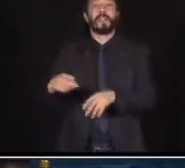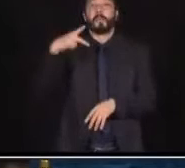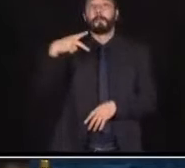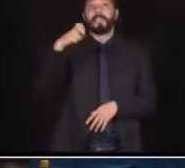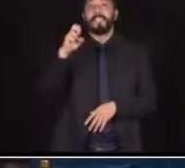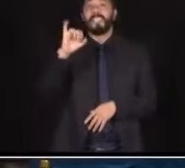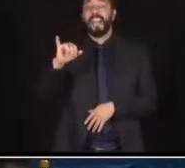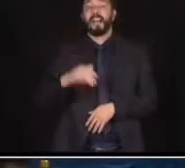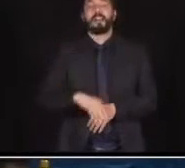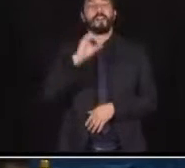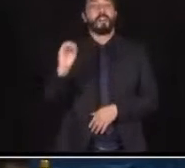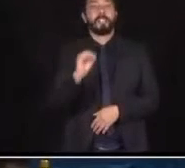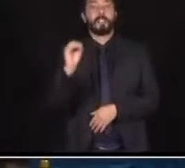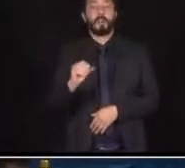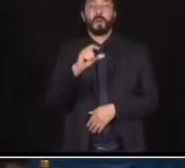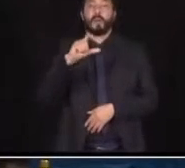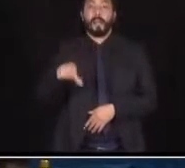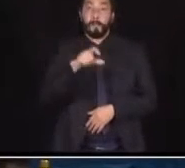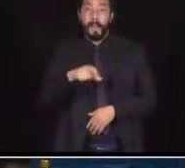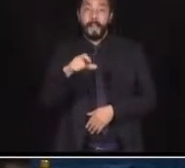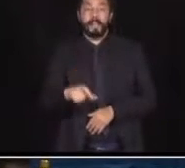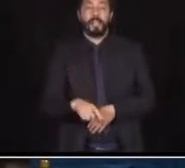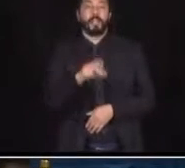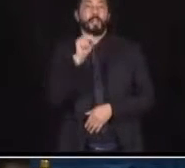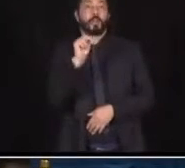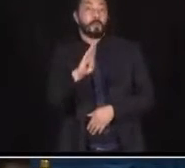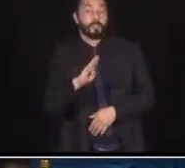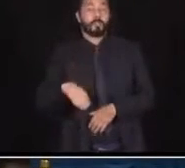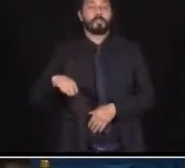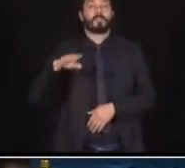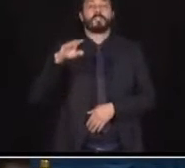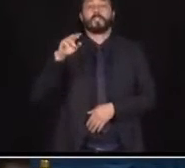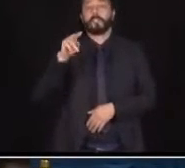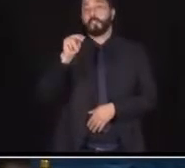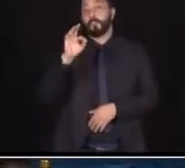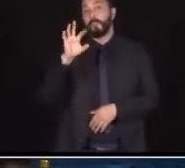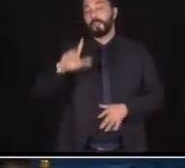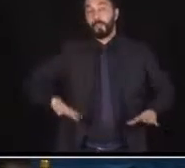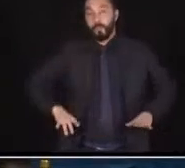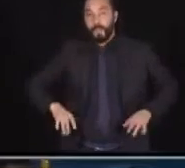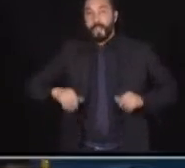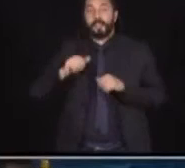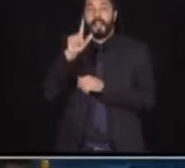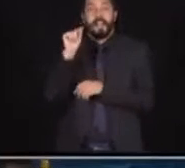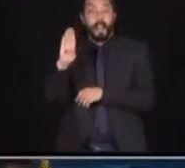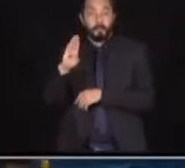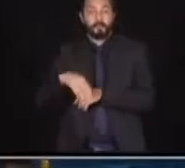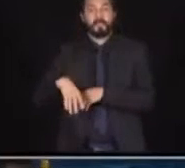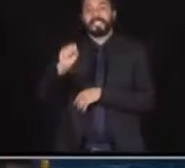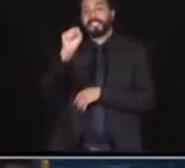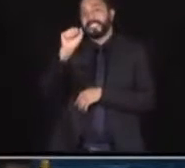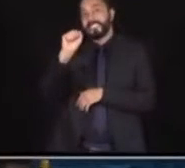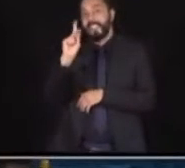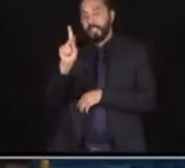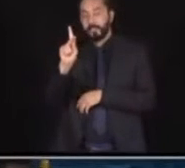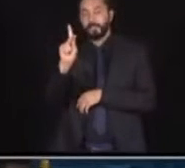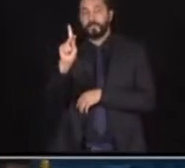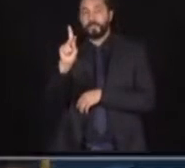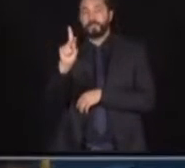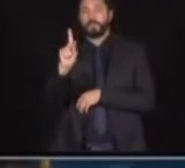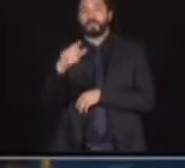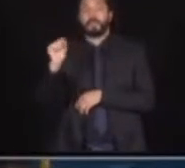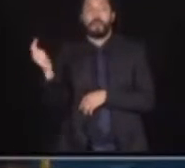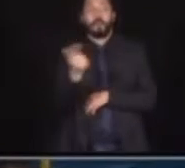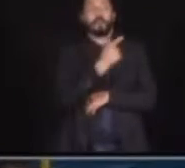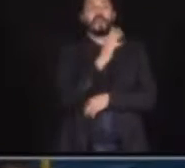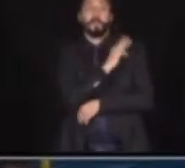Ontario, Quebec, New Brunswick, Newfoundland and Labrador, Manitoba, and Saskatchewan, enabling the COVID Alert